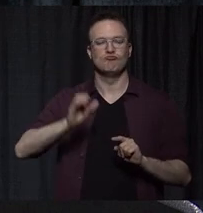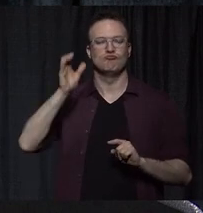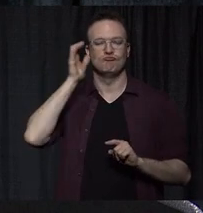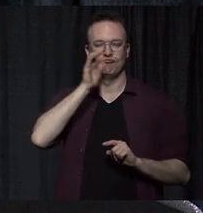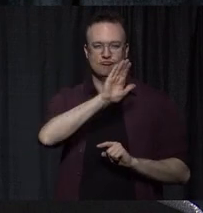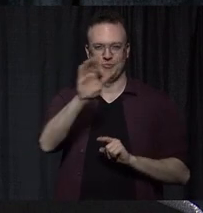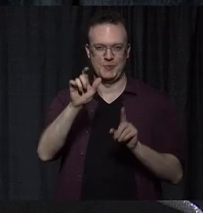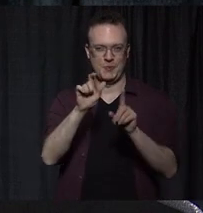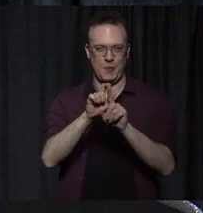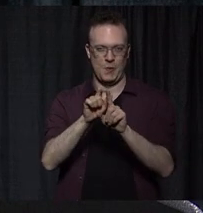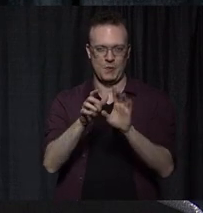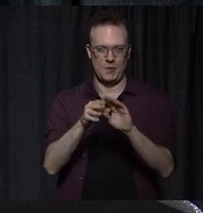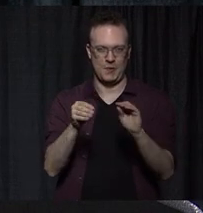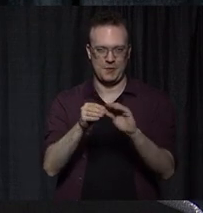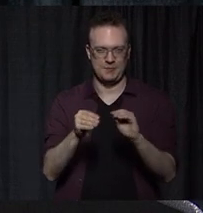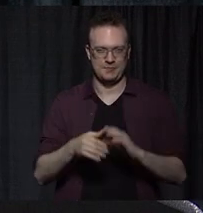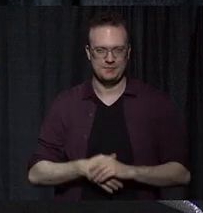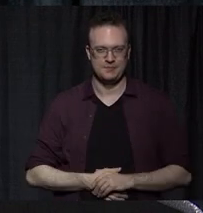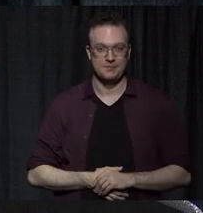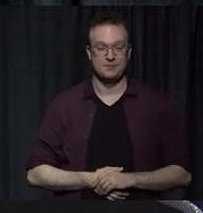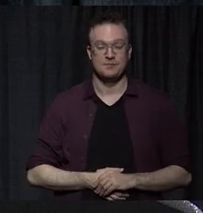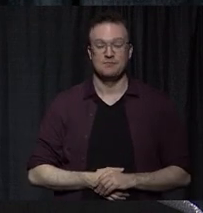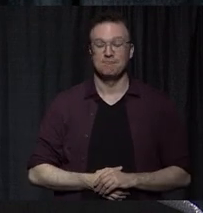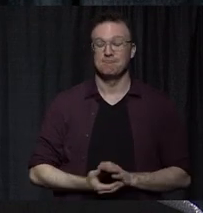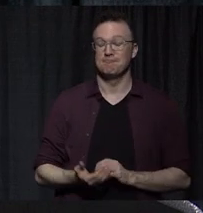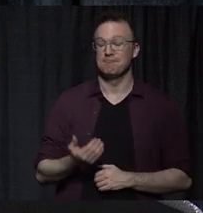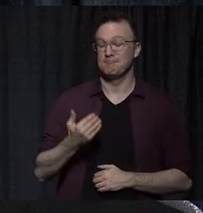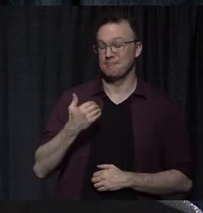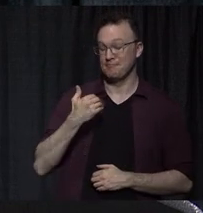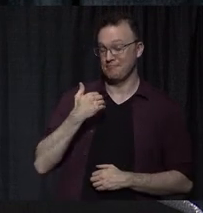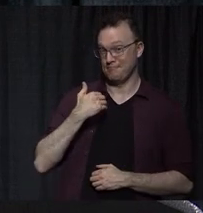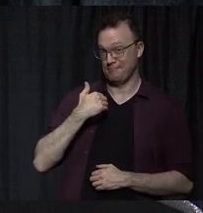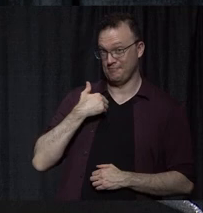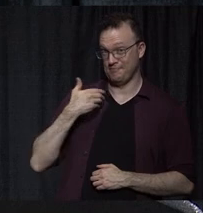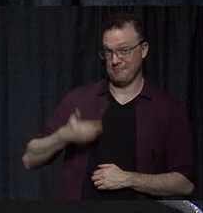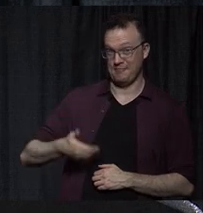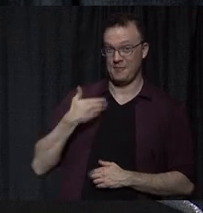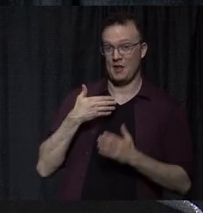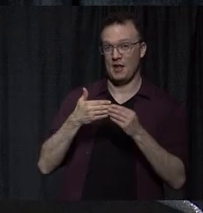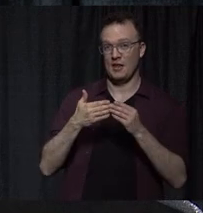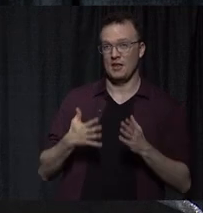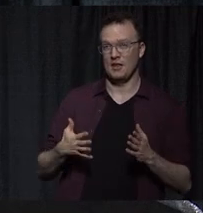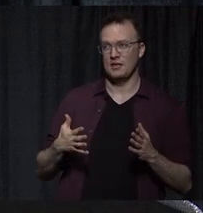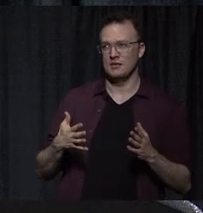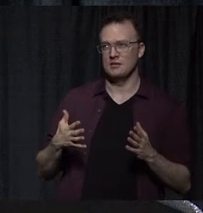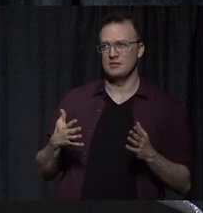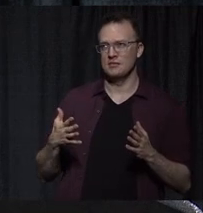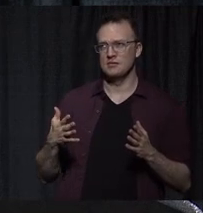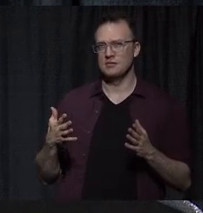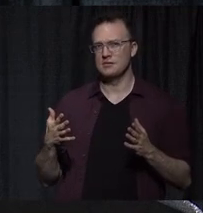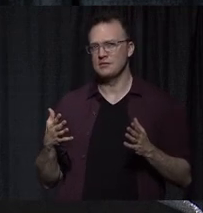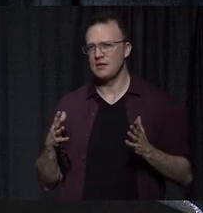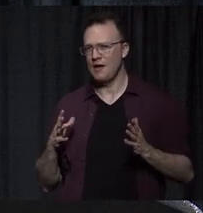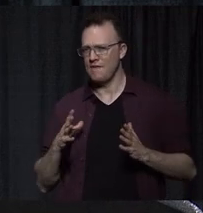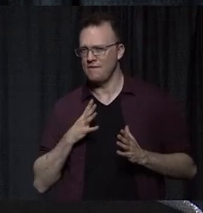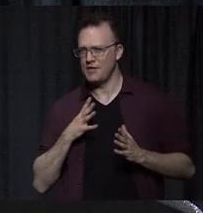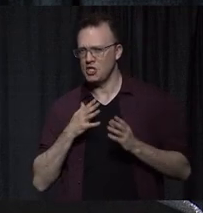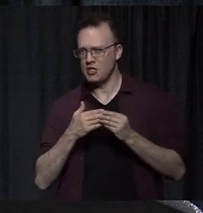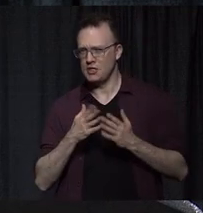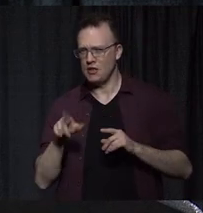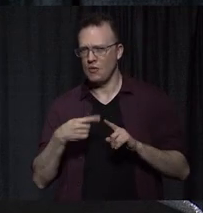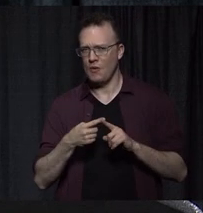Because I was a leader, probably in my late, like official leader in my